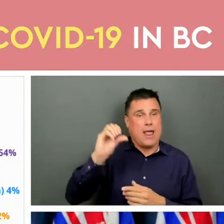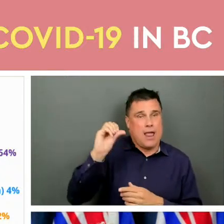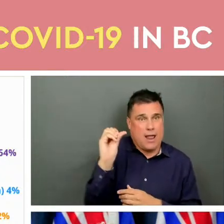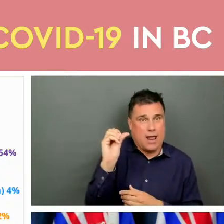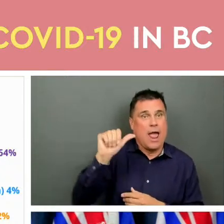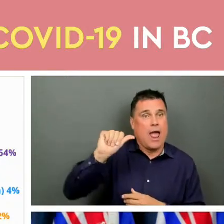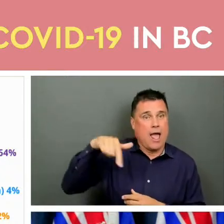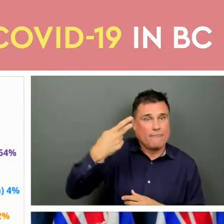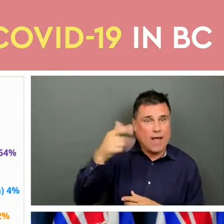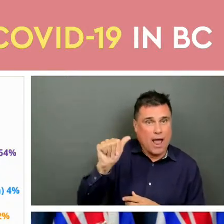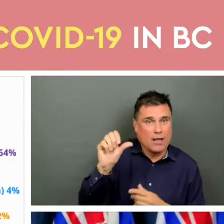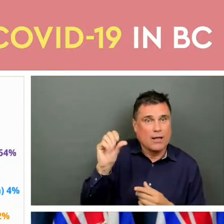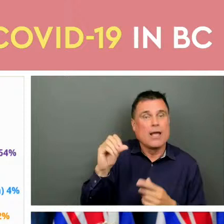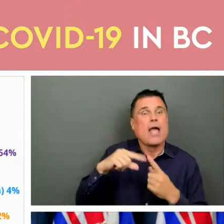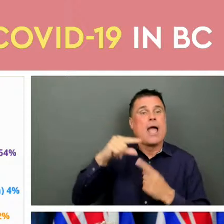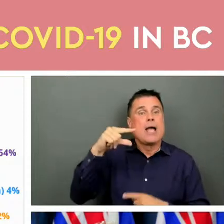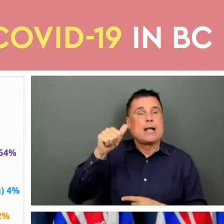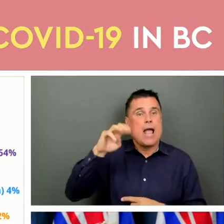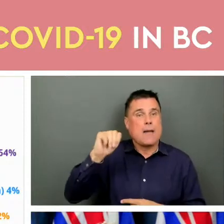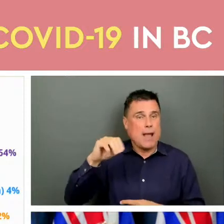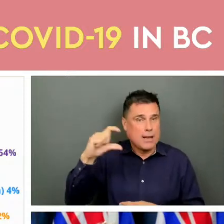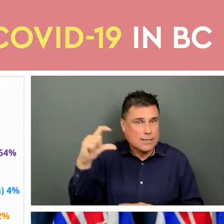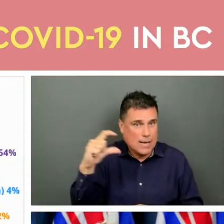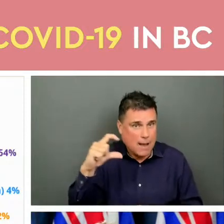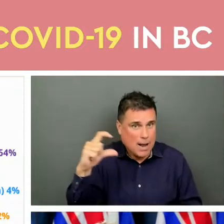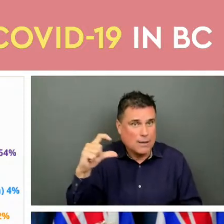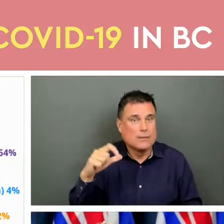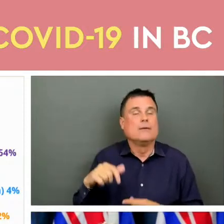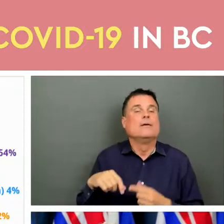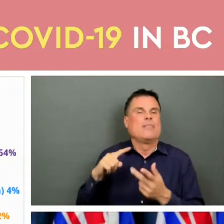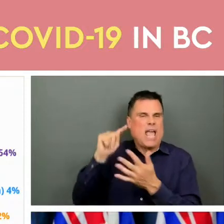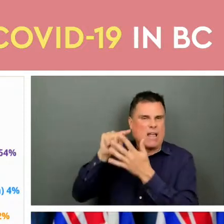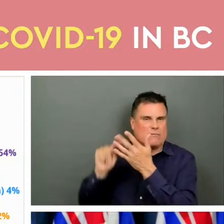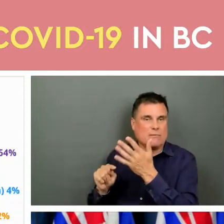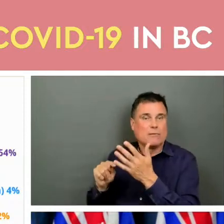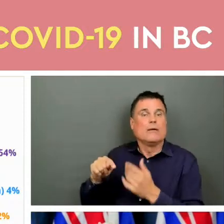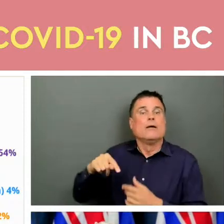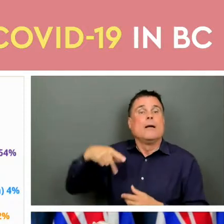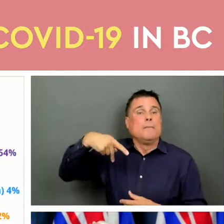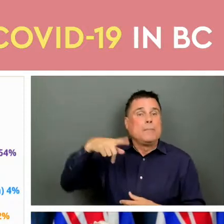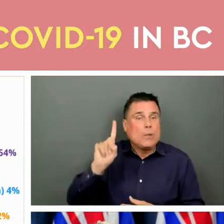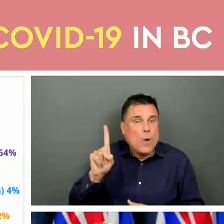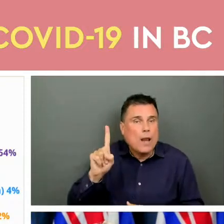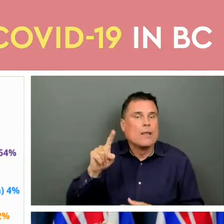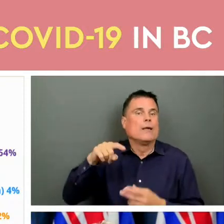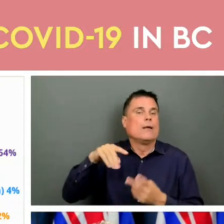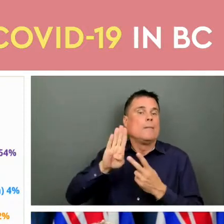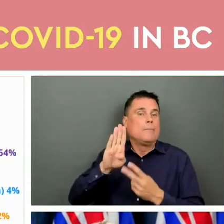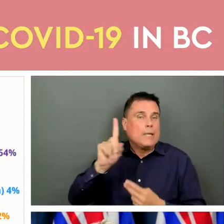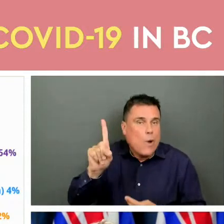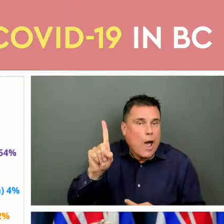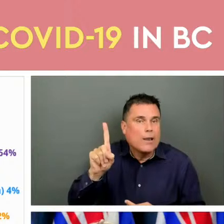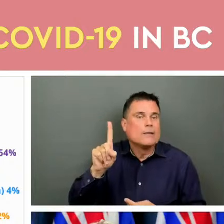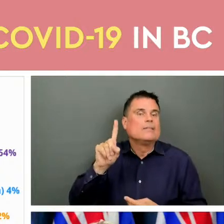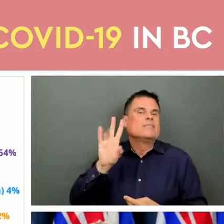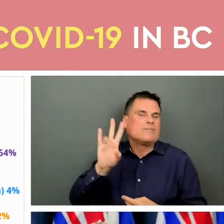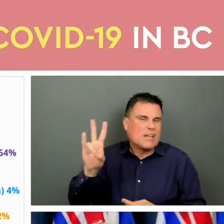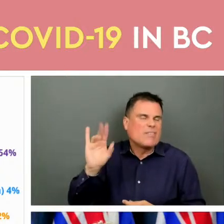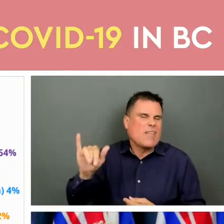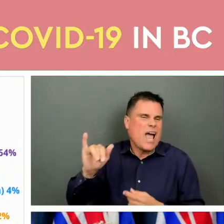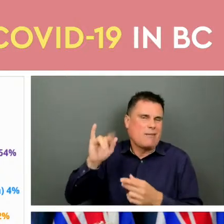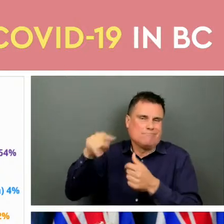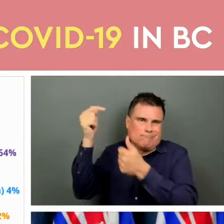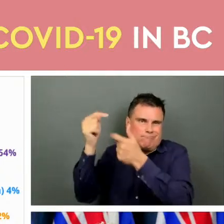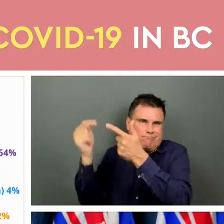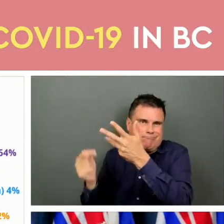most commonly here in British Columbia. So the P1 and the B1.17. And we have seen some geographic